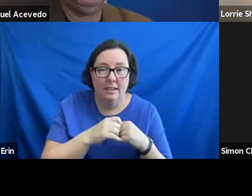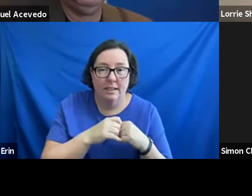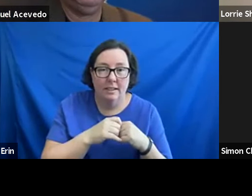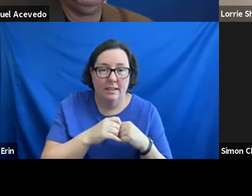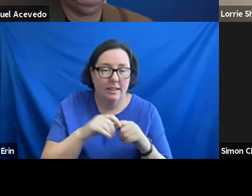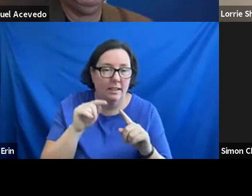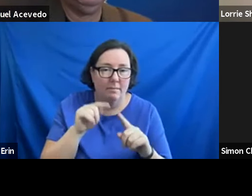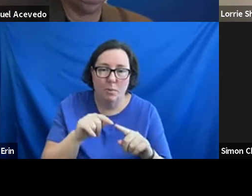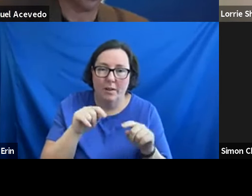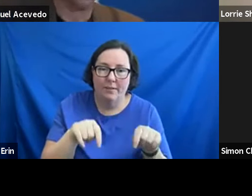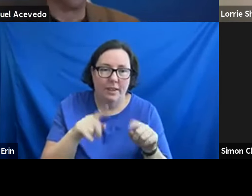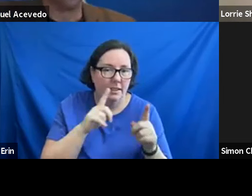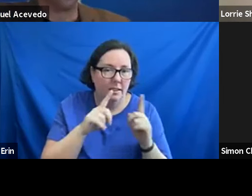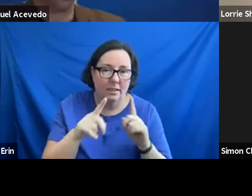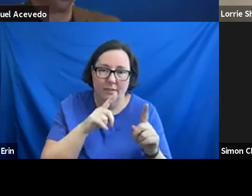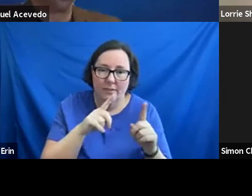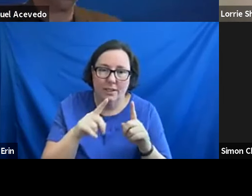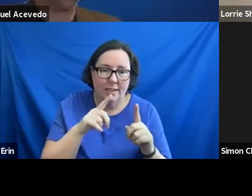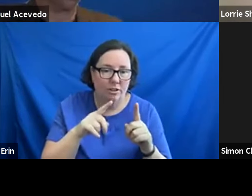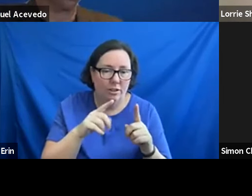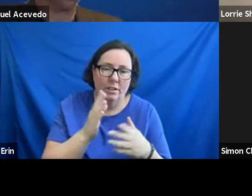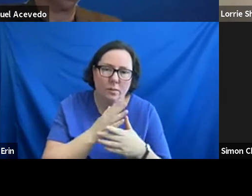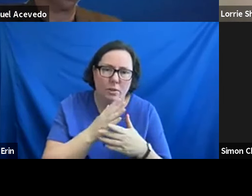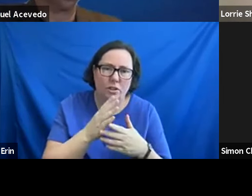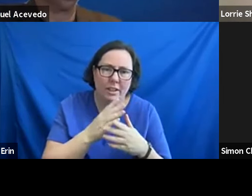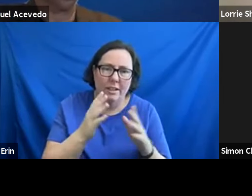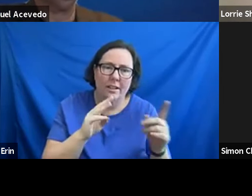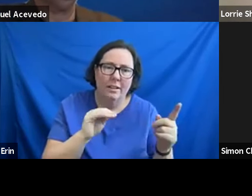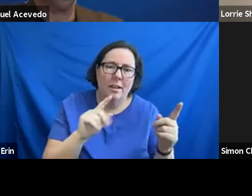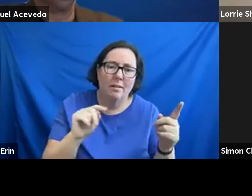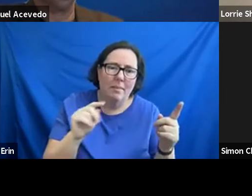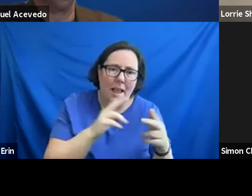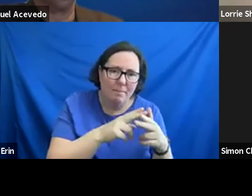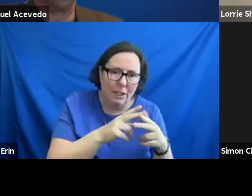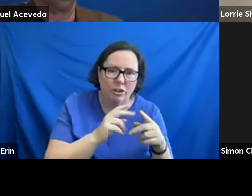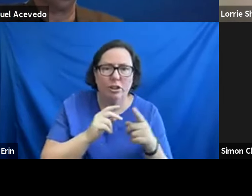of the conversation, and it was shared. Matt mentioned it. You mentioned it.